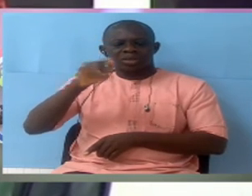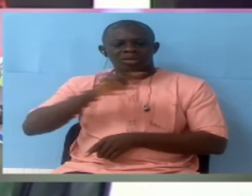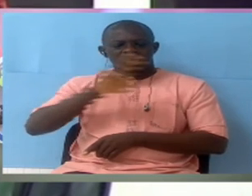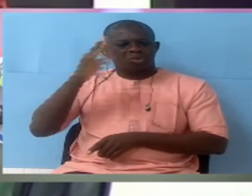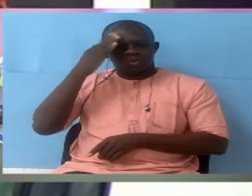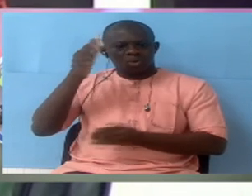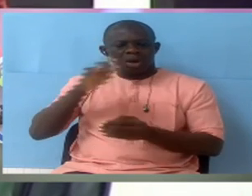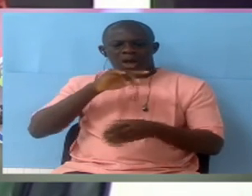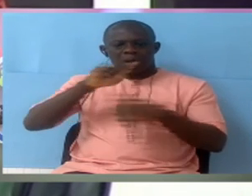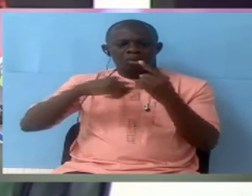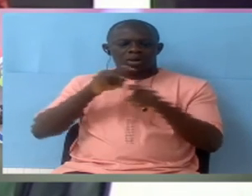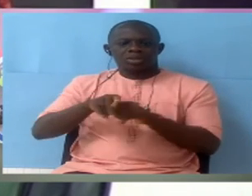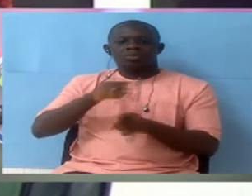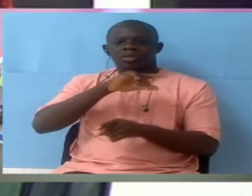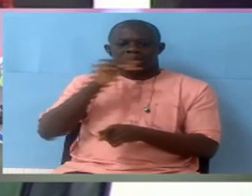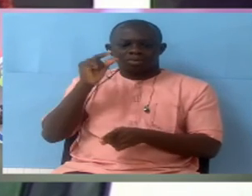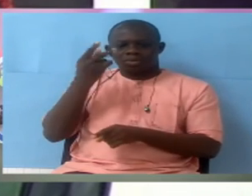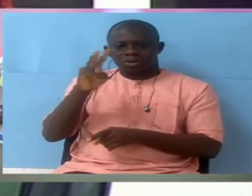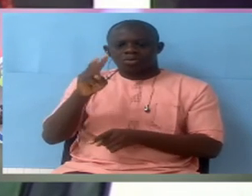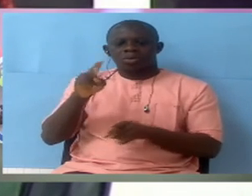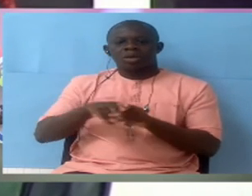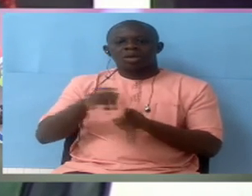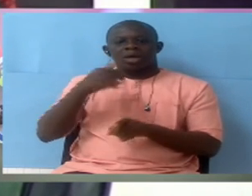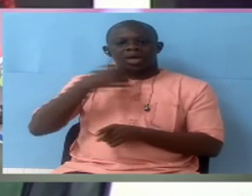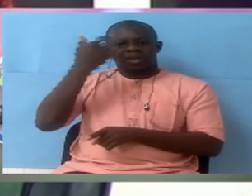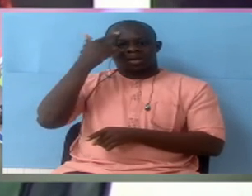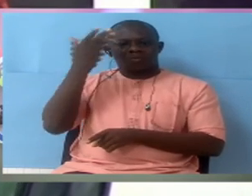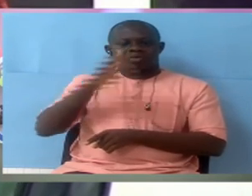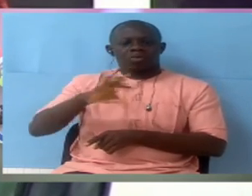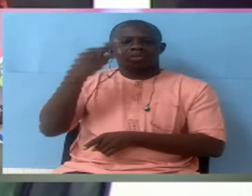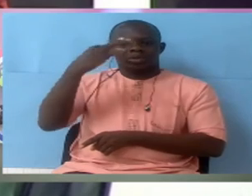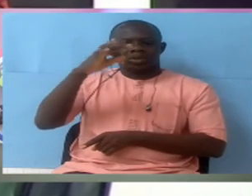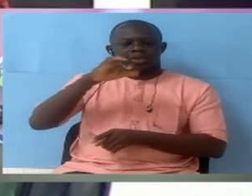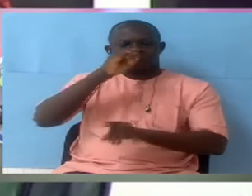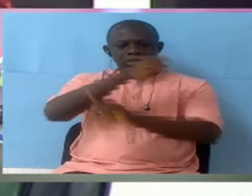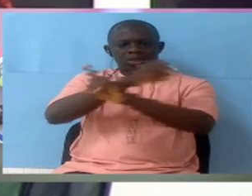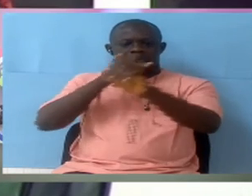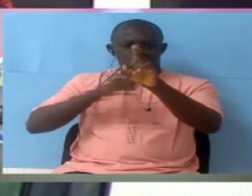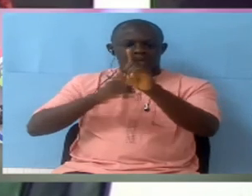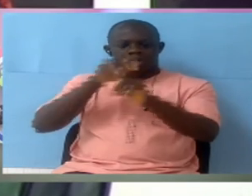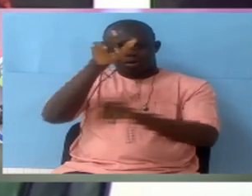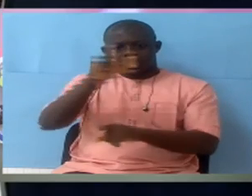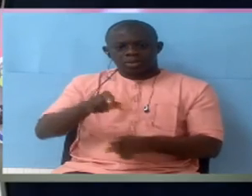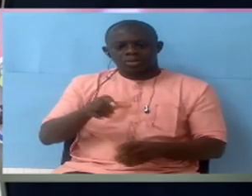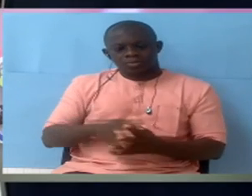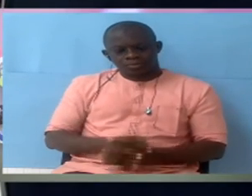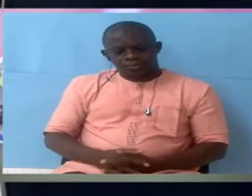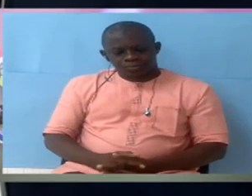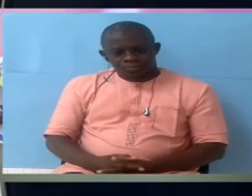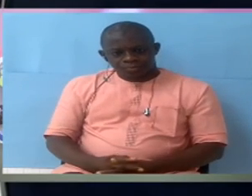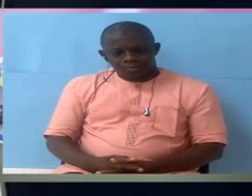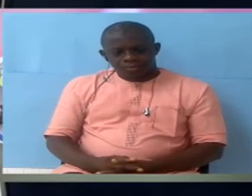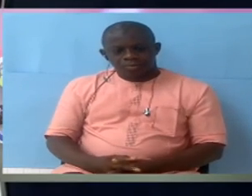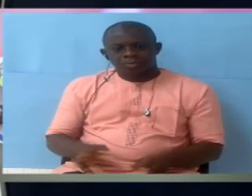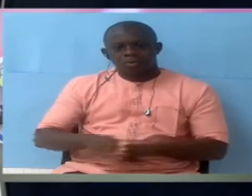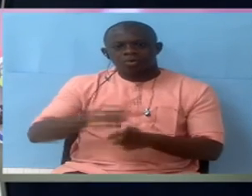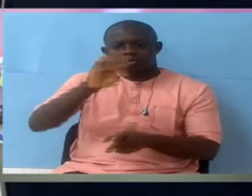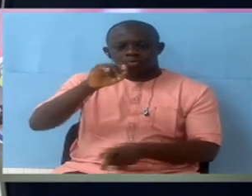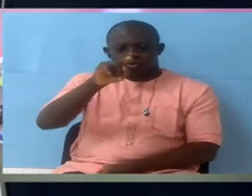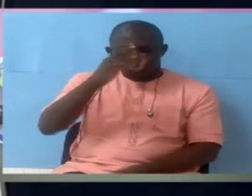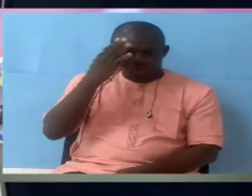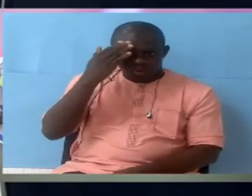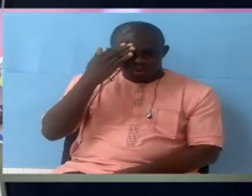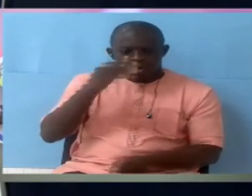hawma santa bi oruma. But I think he is from Janjambure. Way fogg na Janjambure la baye ko. Do you know if your